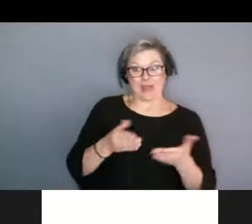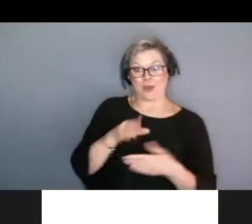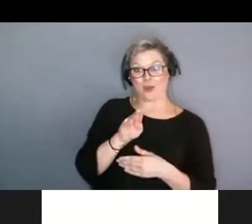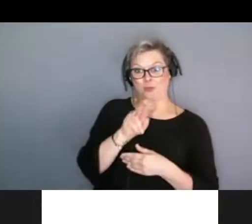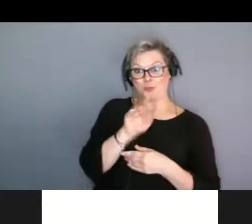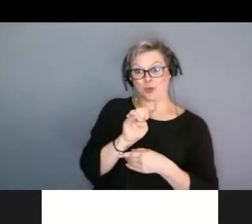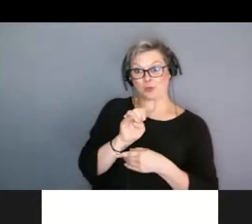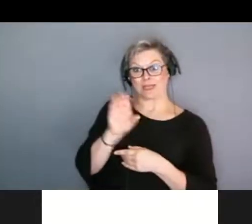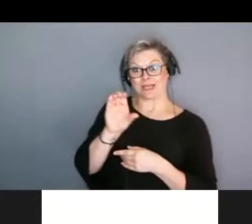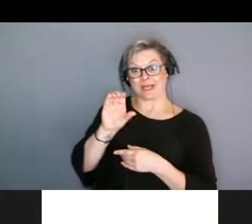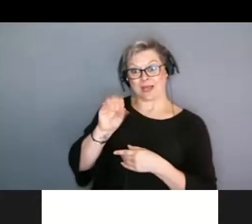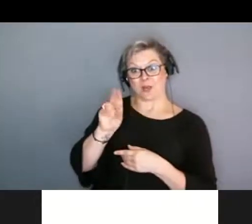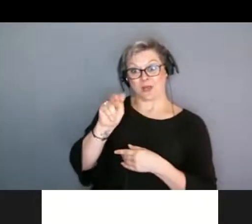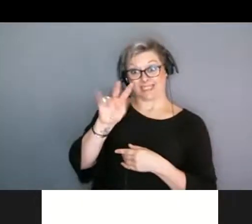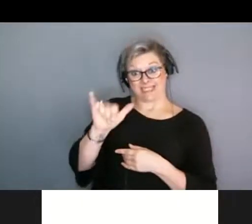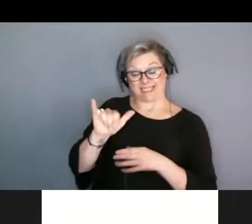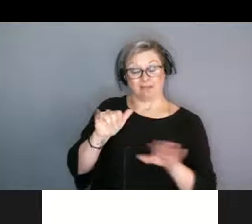and if people are mobile,